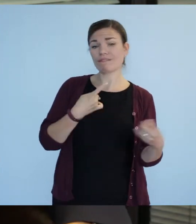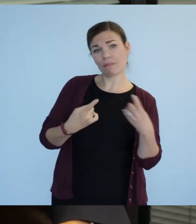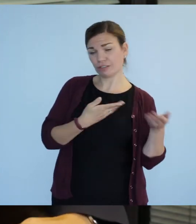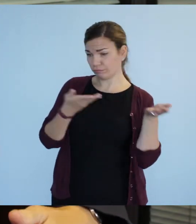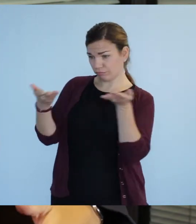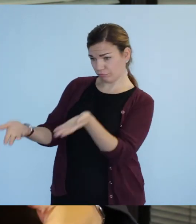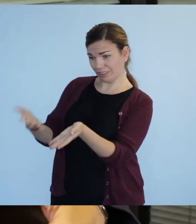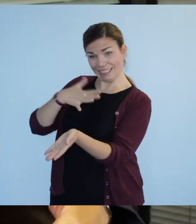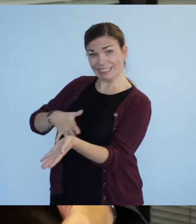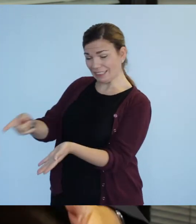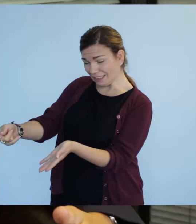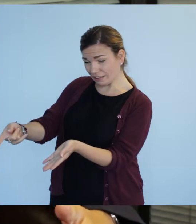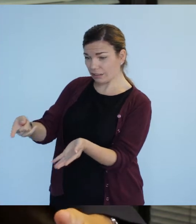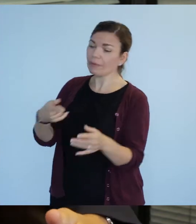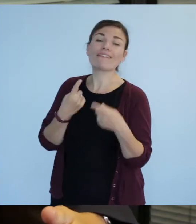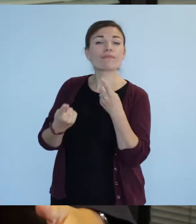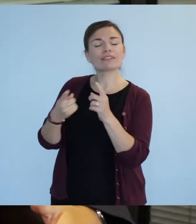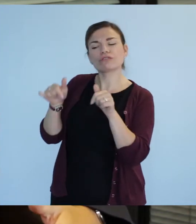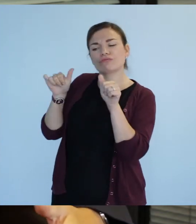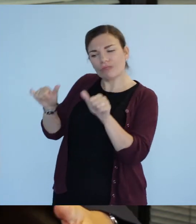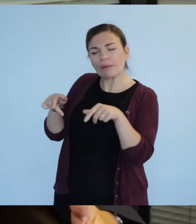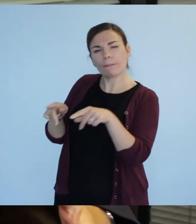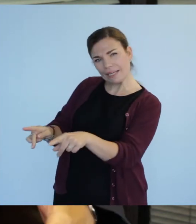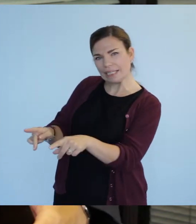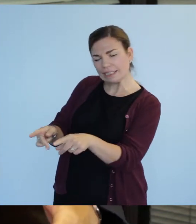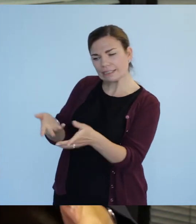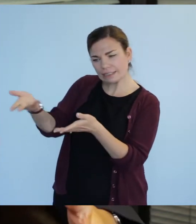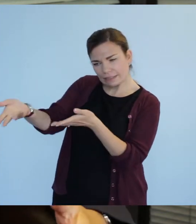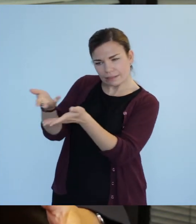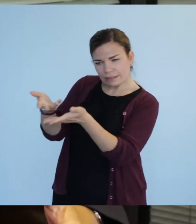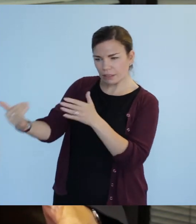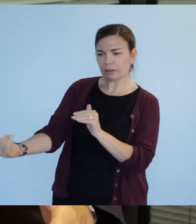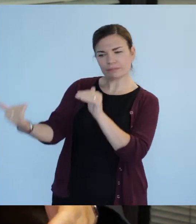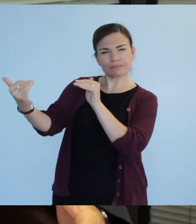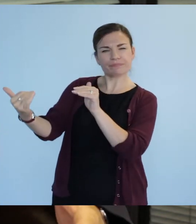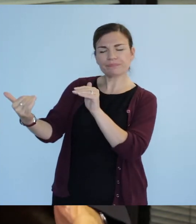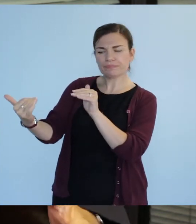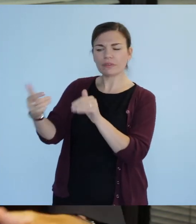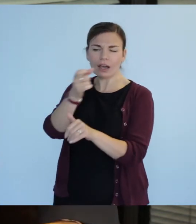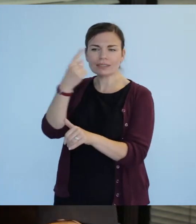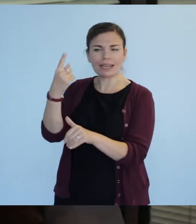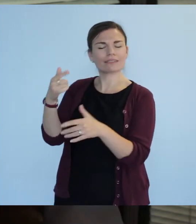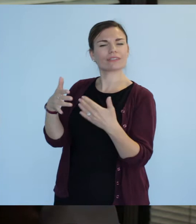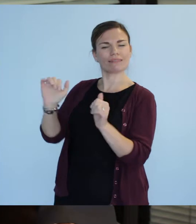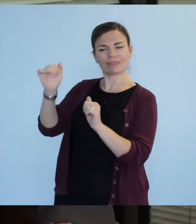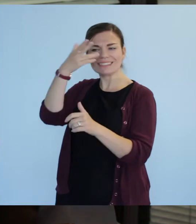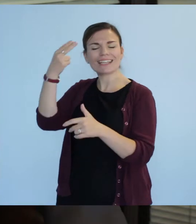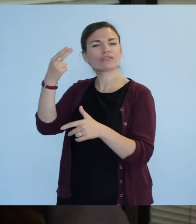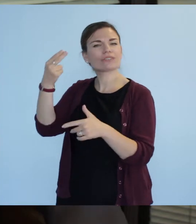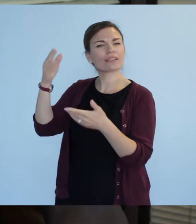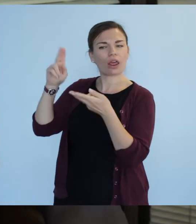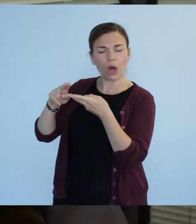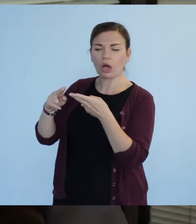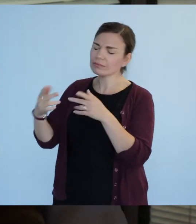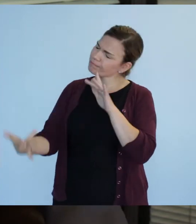they need, using the methods and means that best suit their sensory loss, has to be an